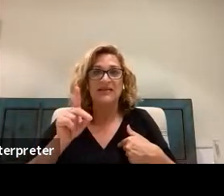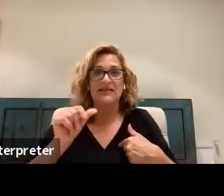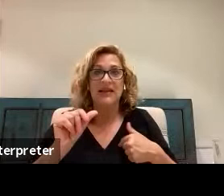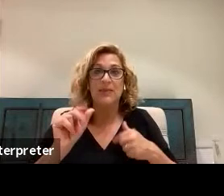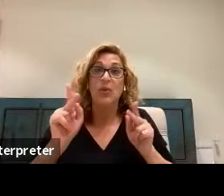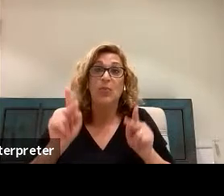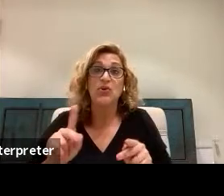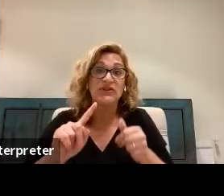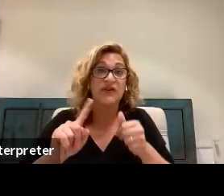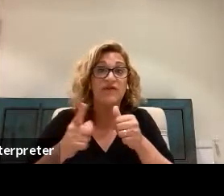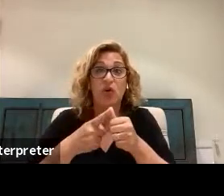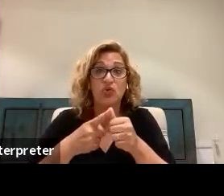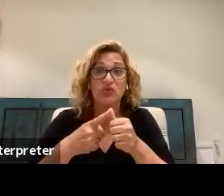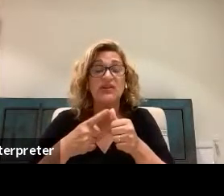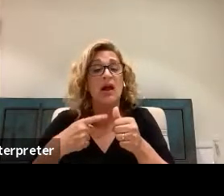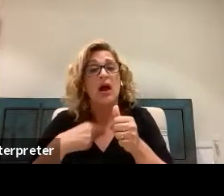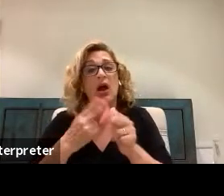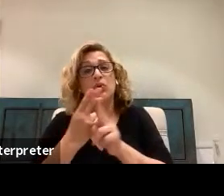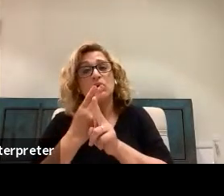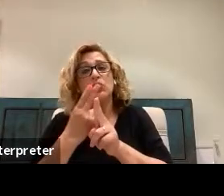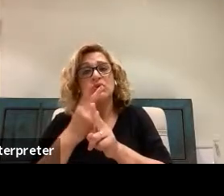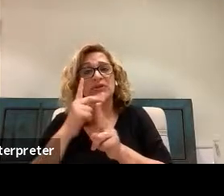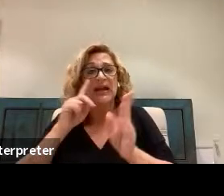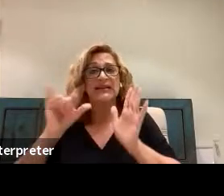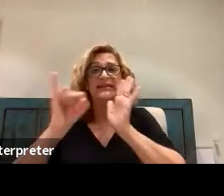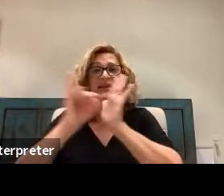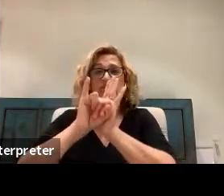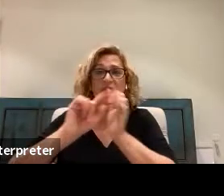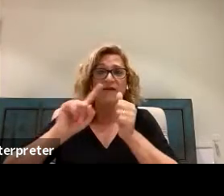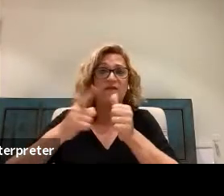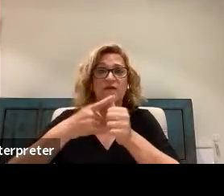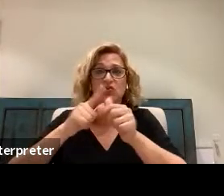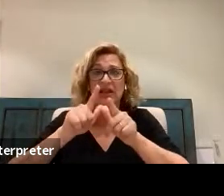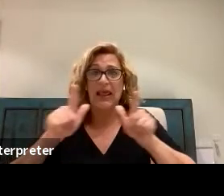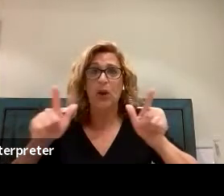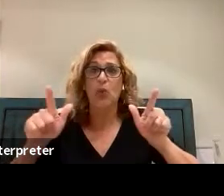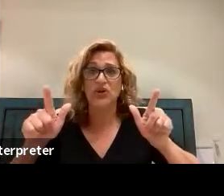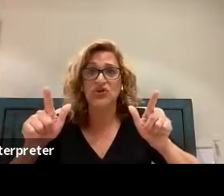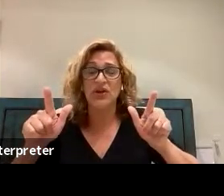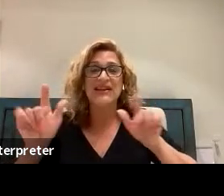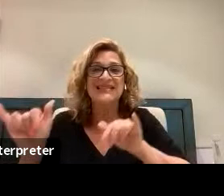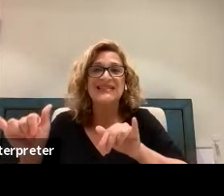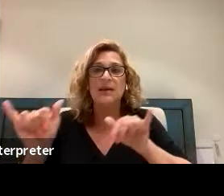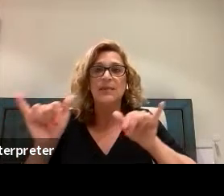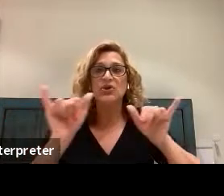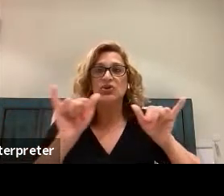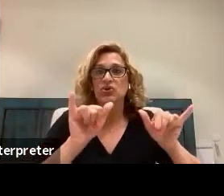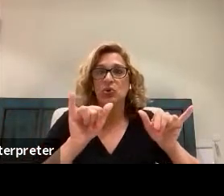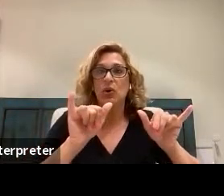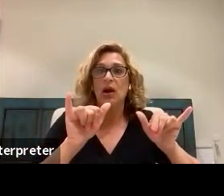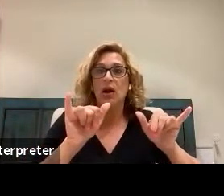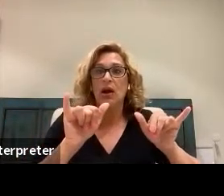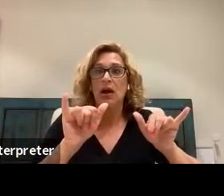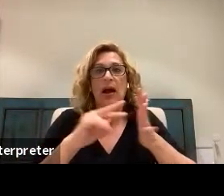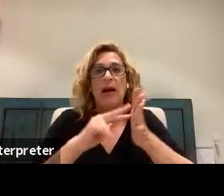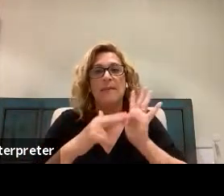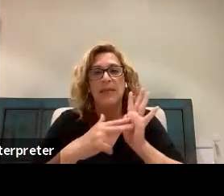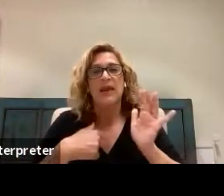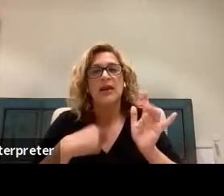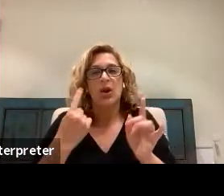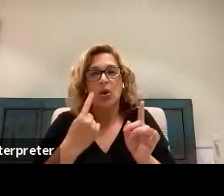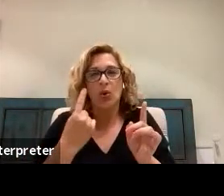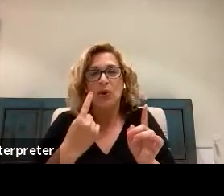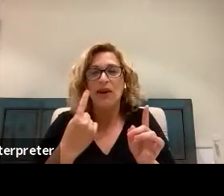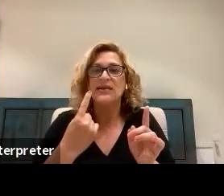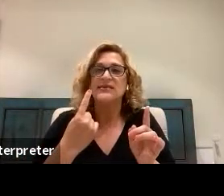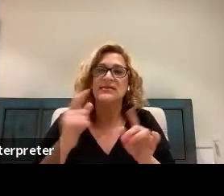first. I use identity first language, similar to, I mean, I always say, you know, it's